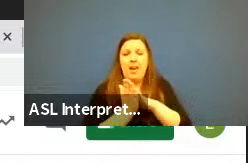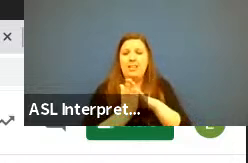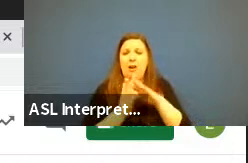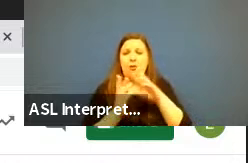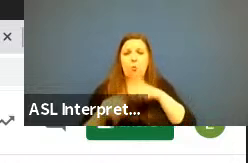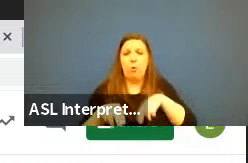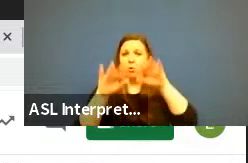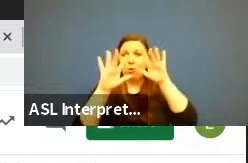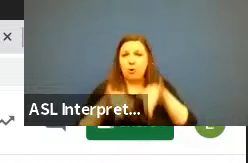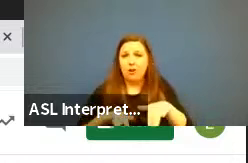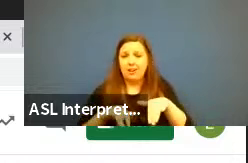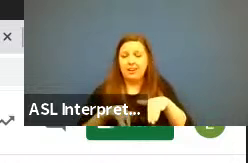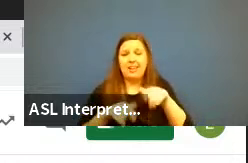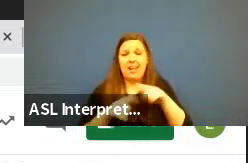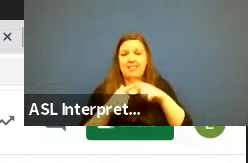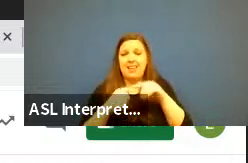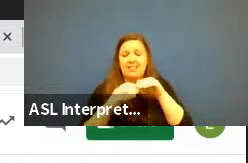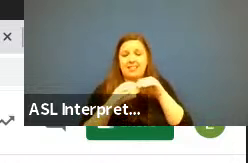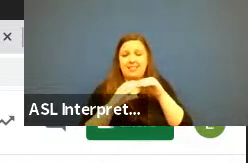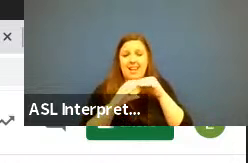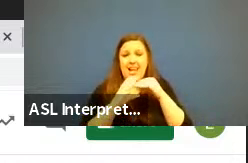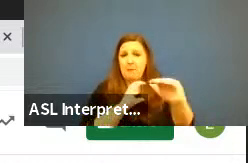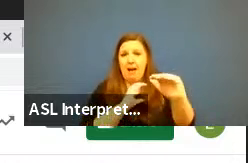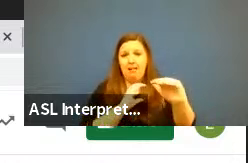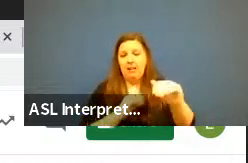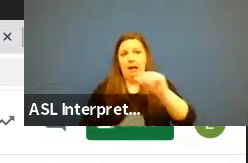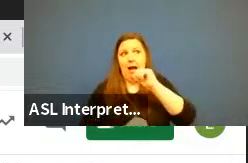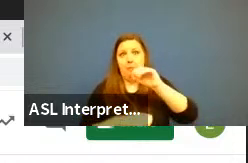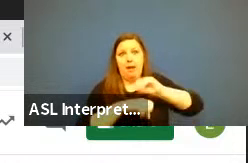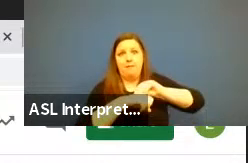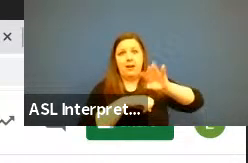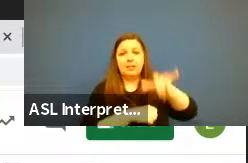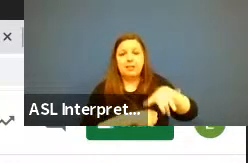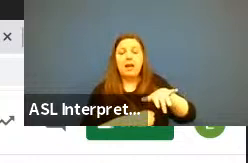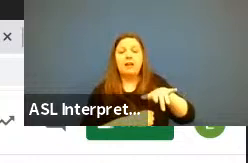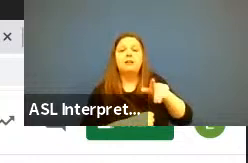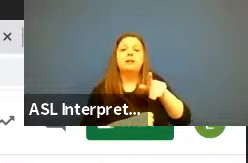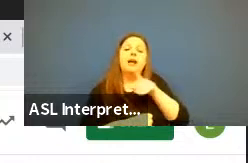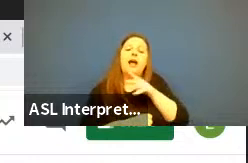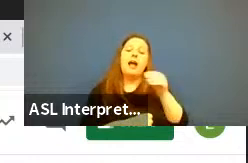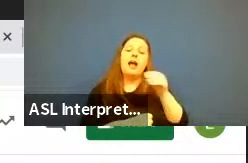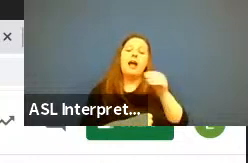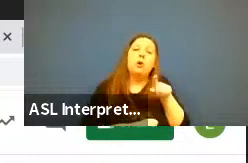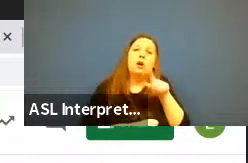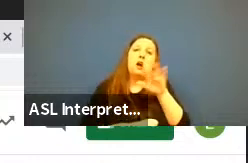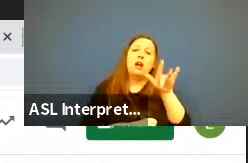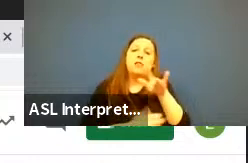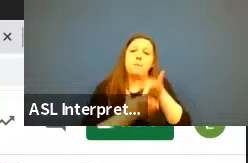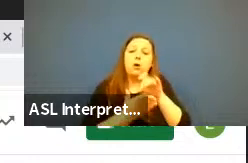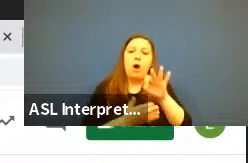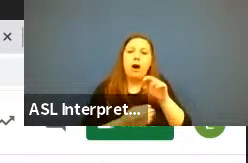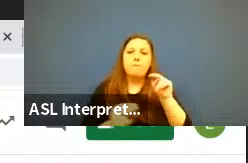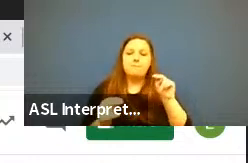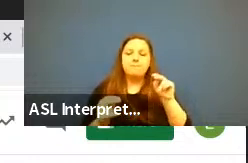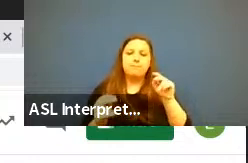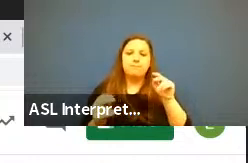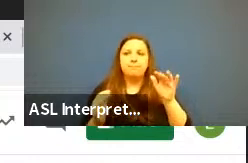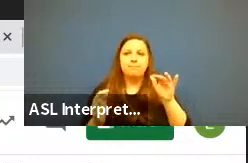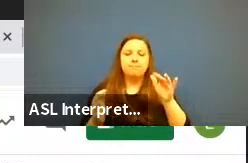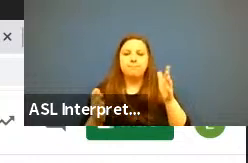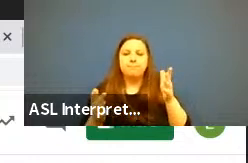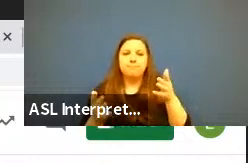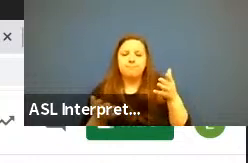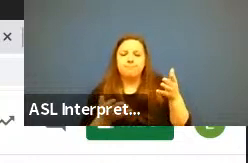advise that. And you certainly don't want to, if you're in the middle of negotiations, you don't want to have